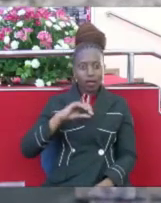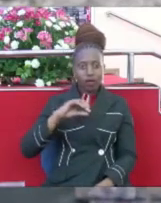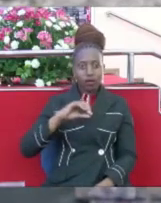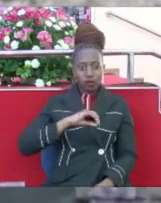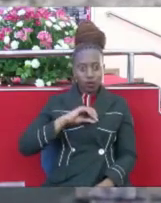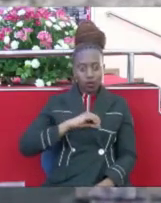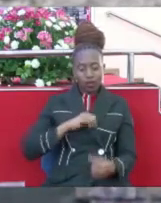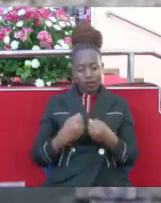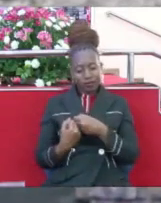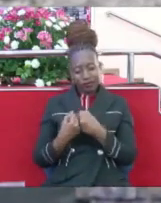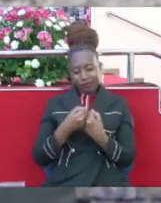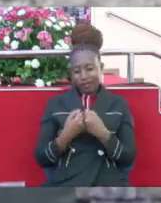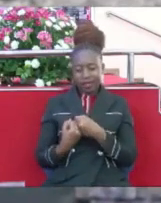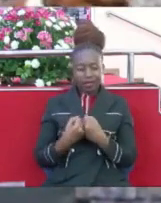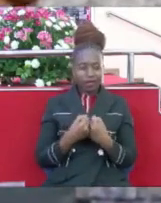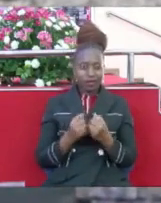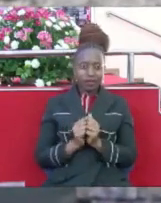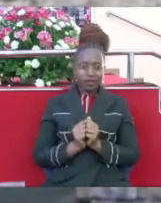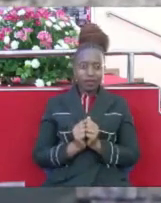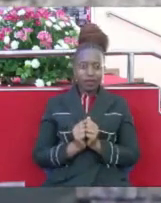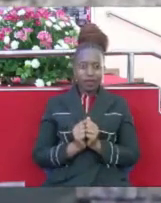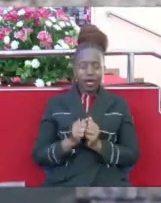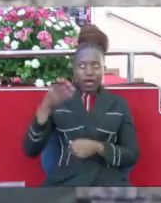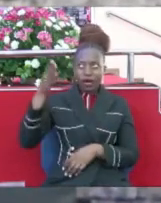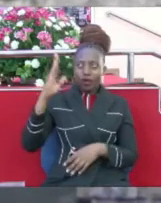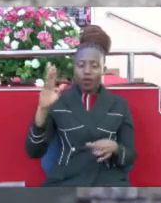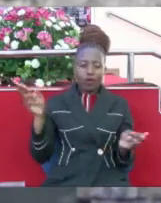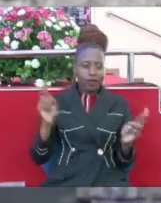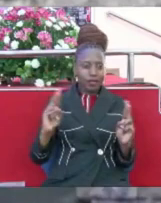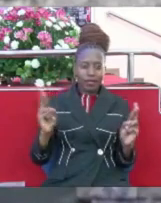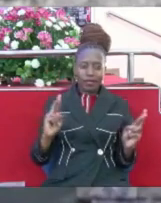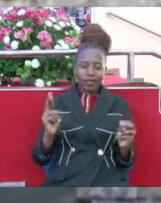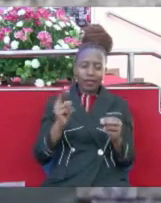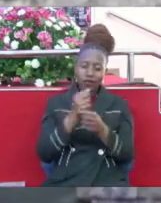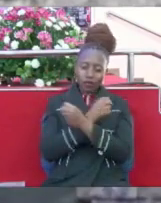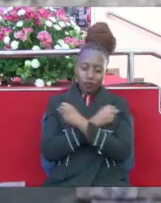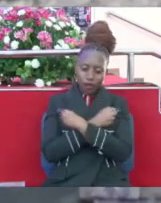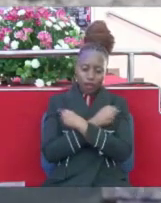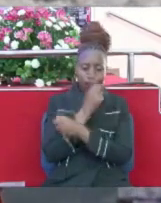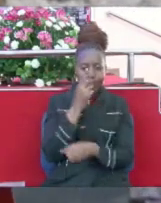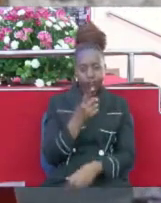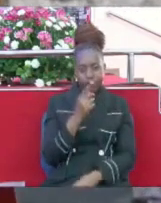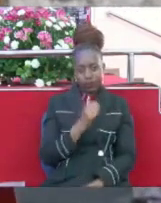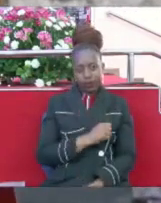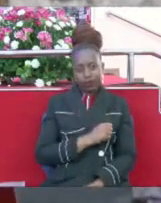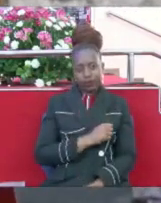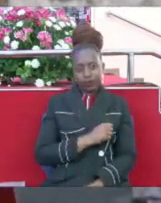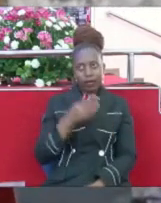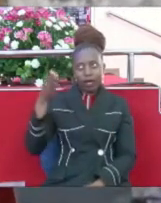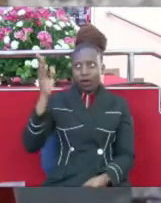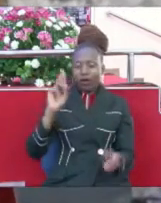open wide, and He is willing to embrace me. He is willing to embrace